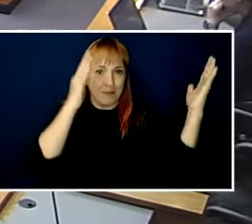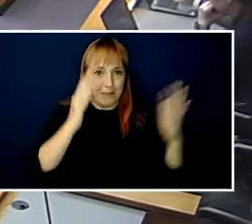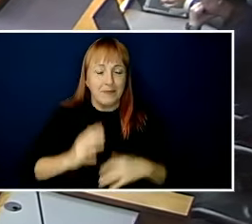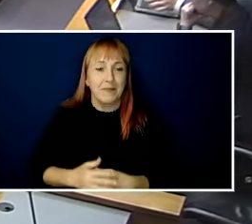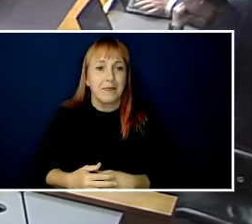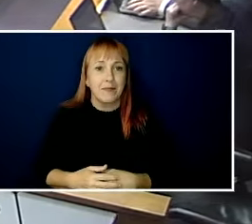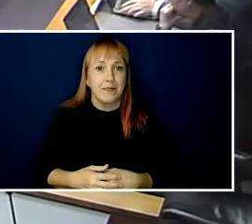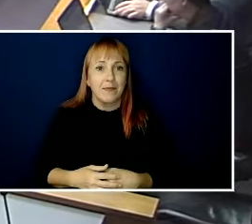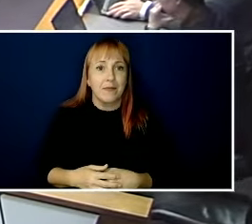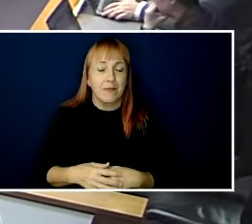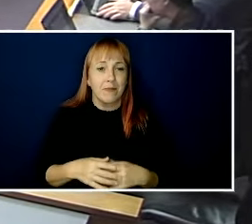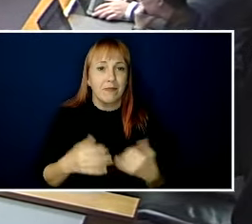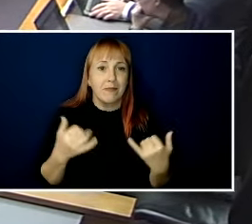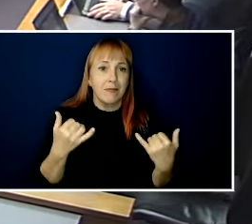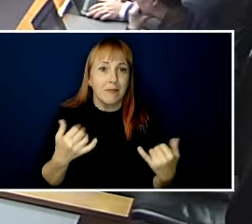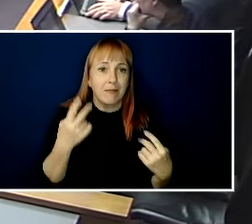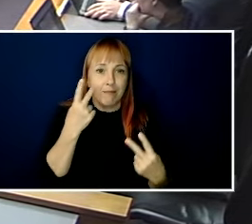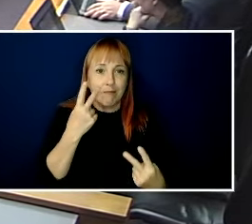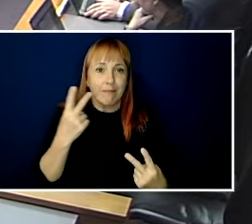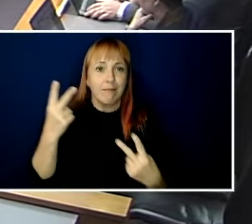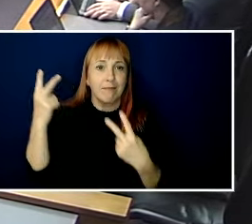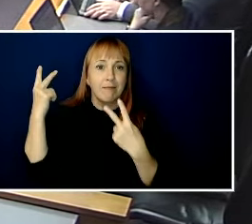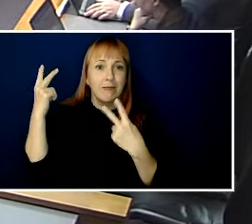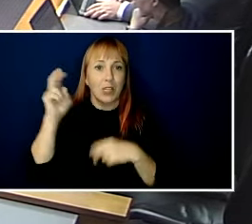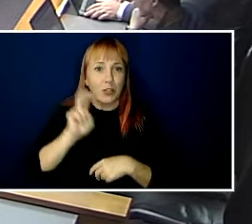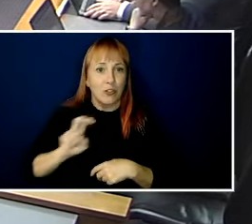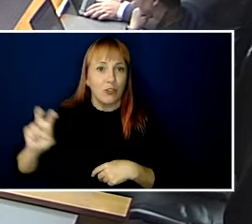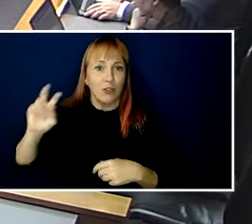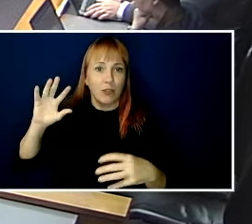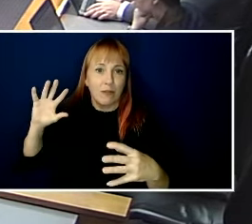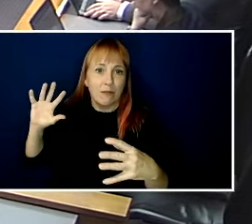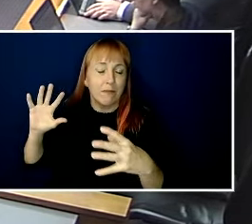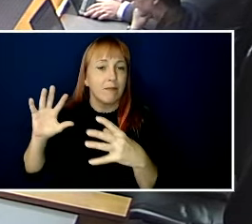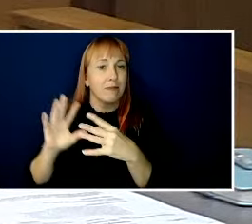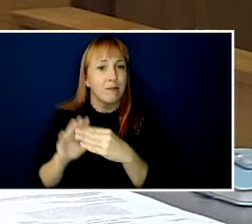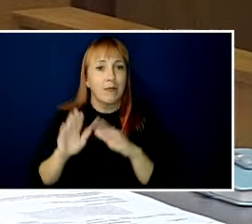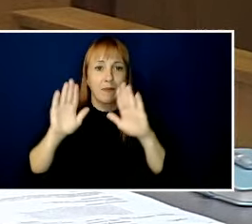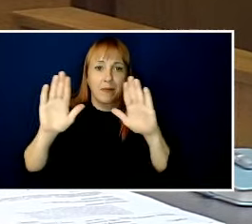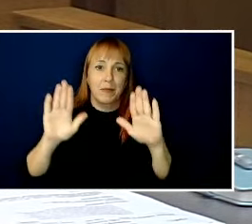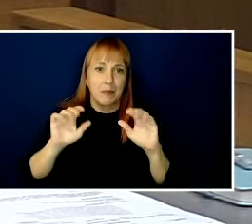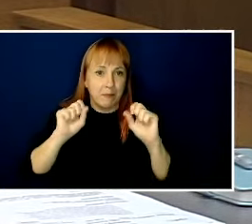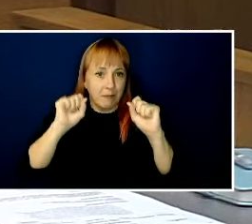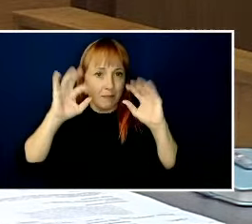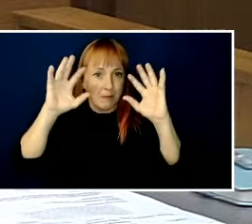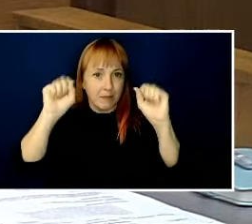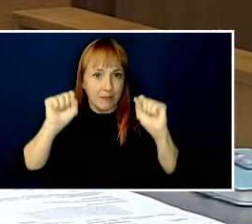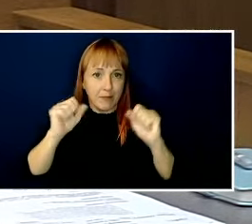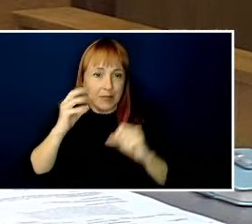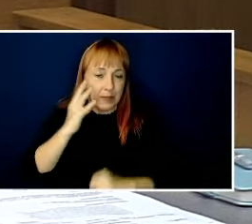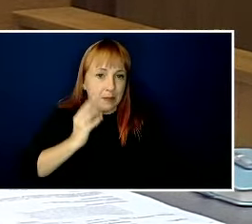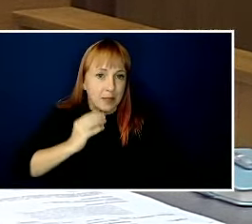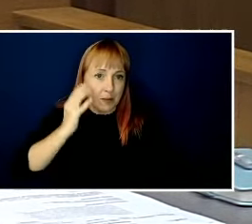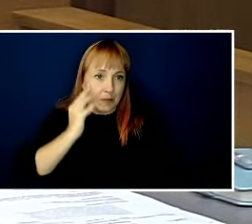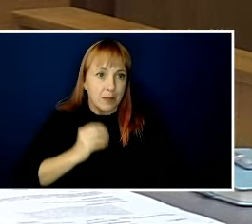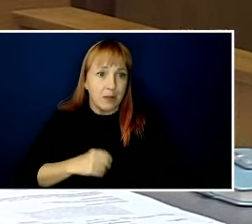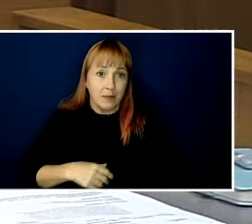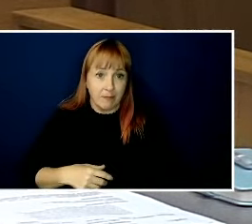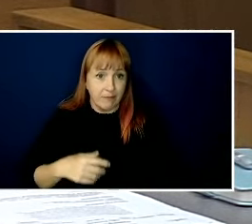As we look back on this journey, it has been an incredible experience. We faced